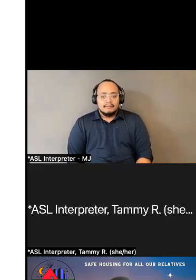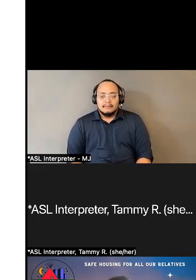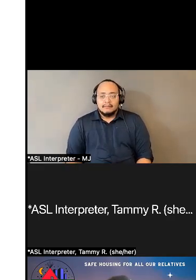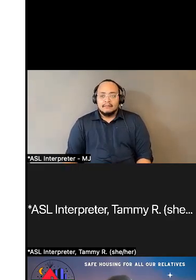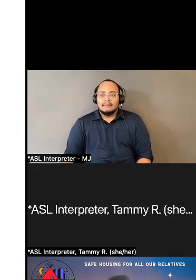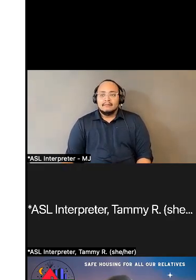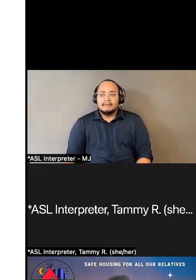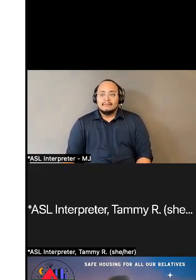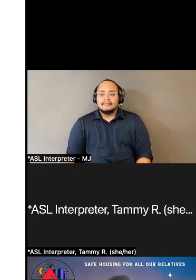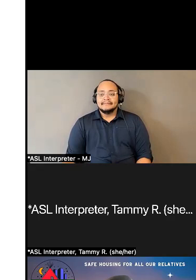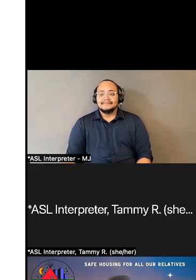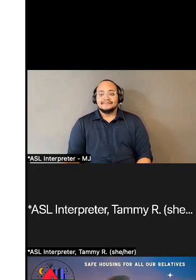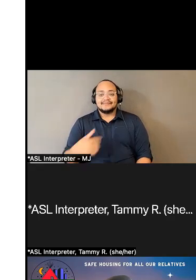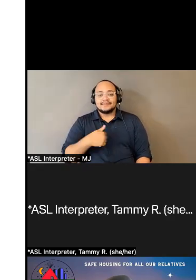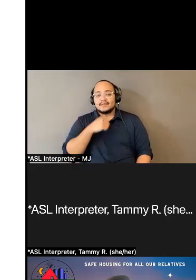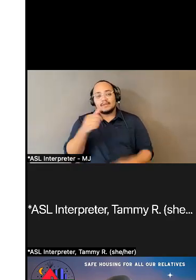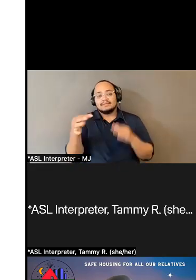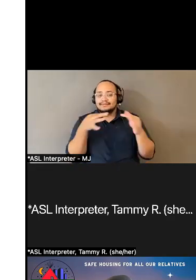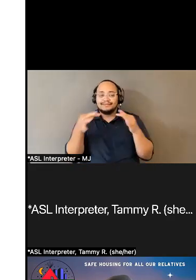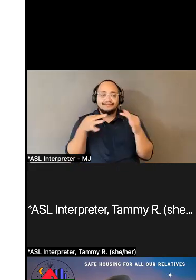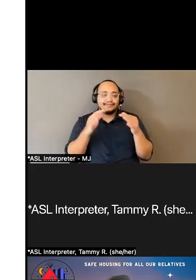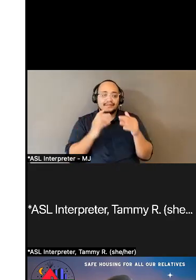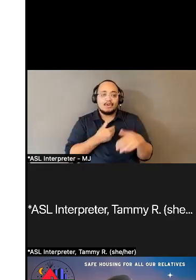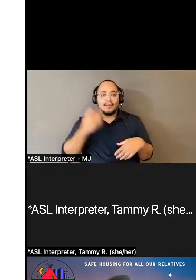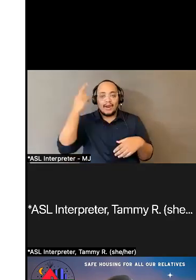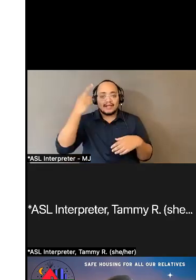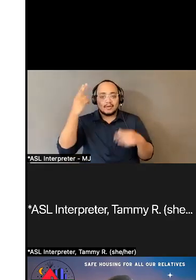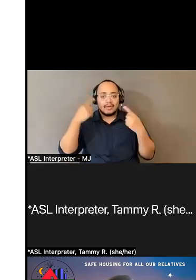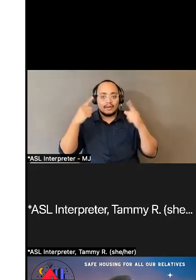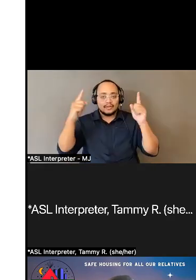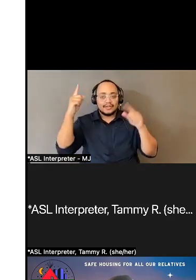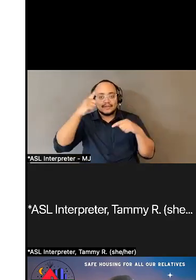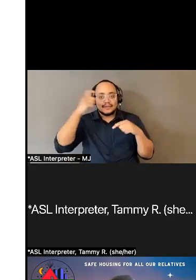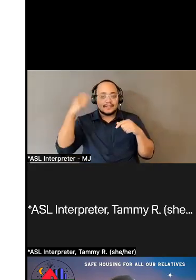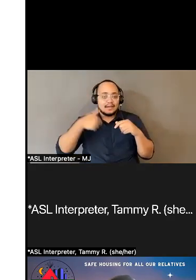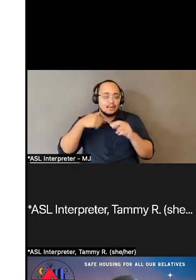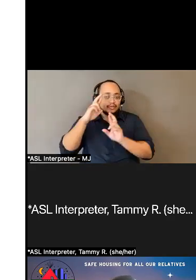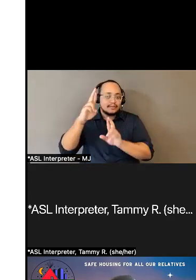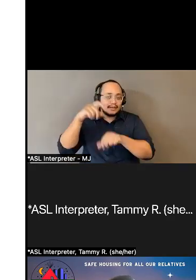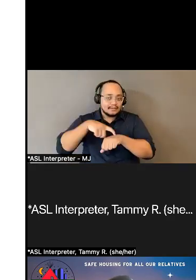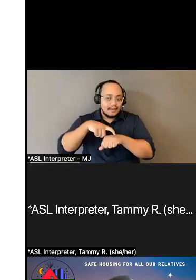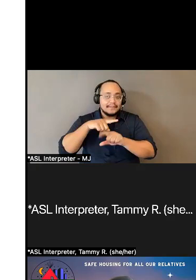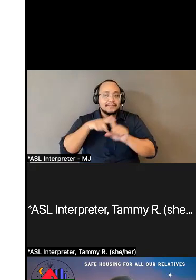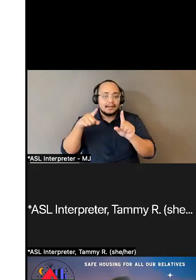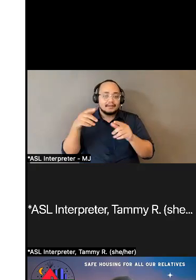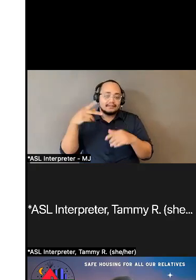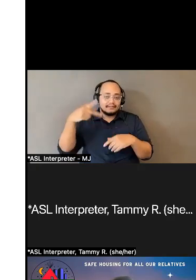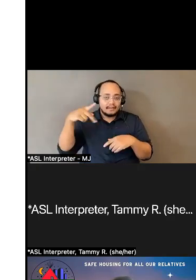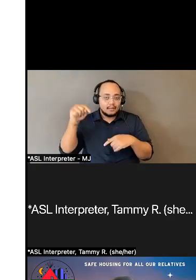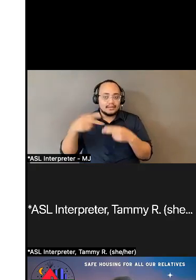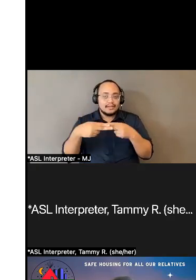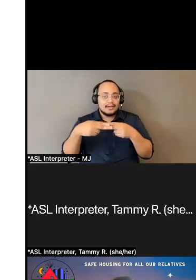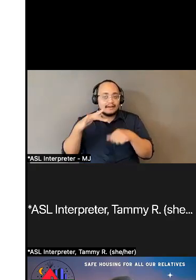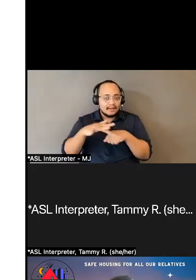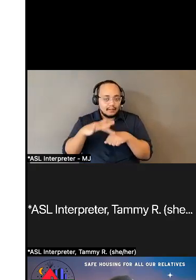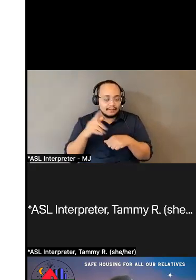I'm not going to go through our practical accomplishments because I want to be respectful of time, but you do have these here. And I do just want to